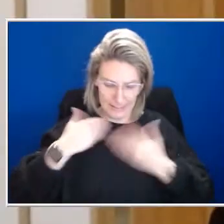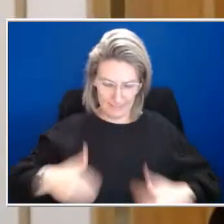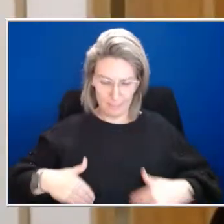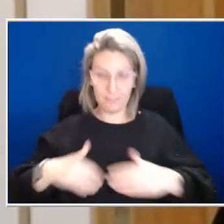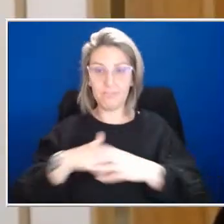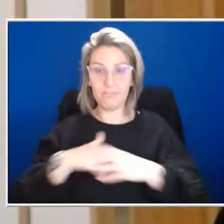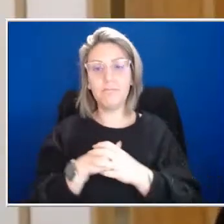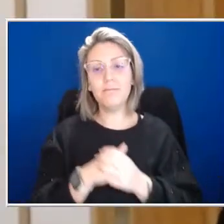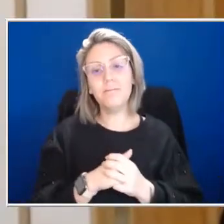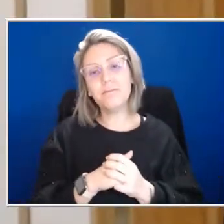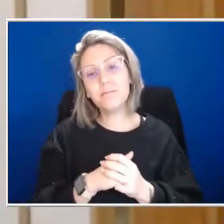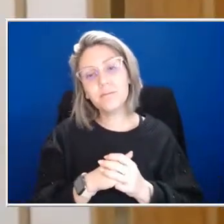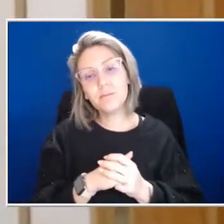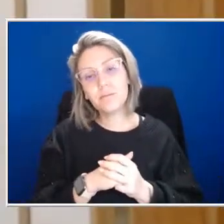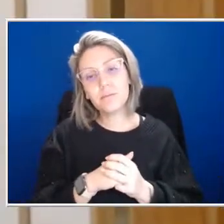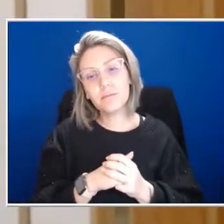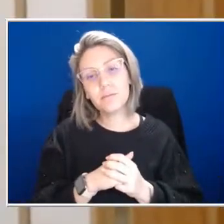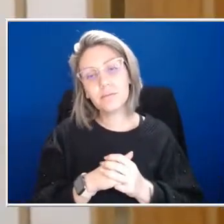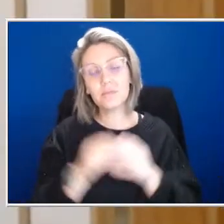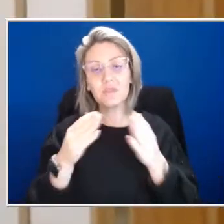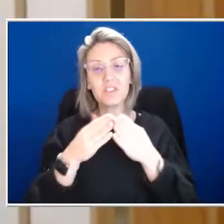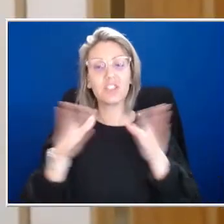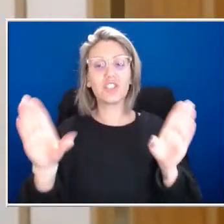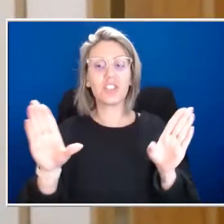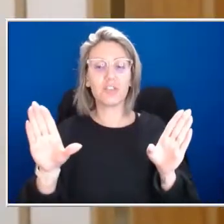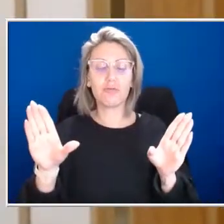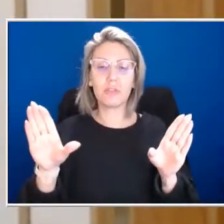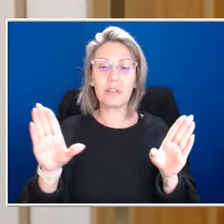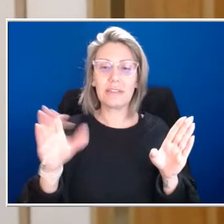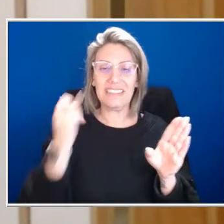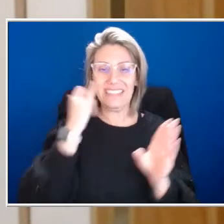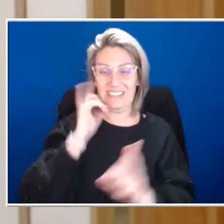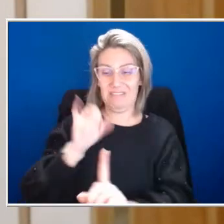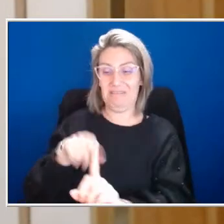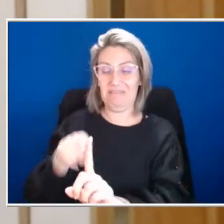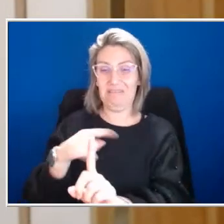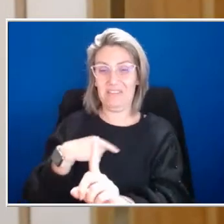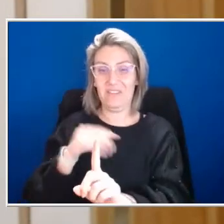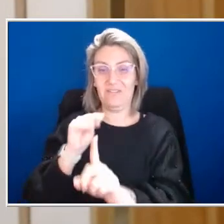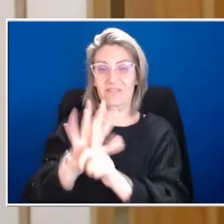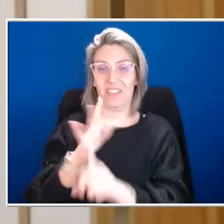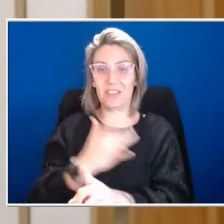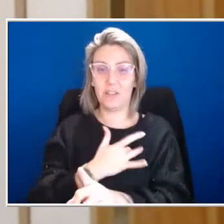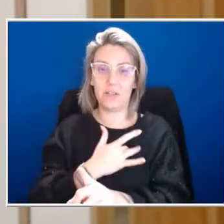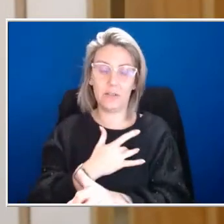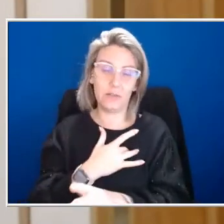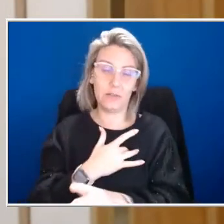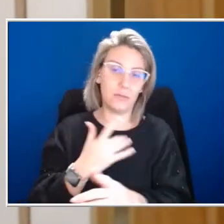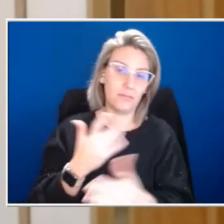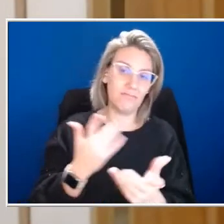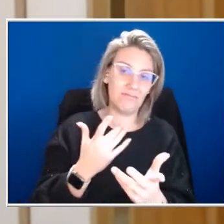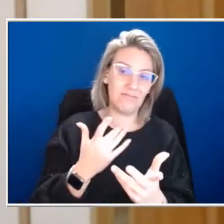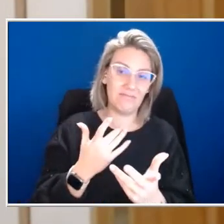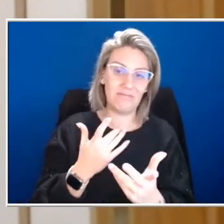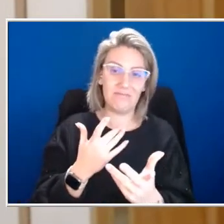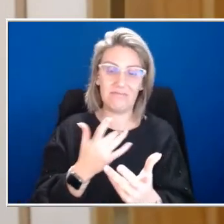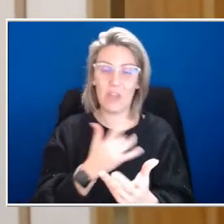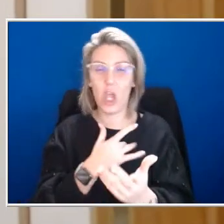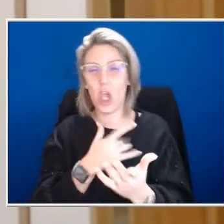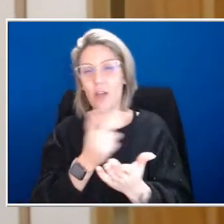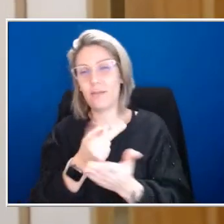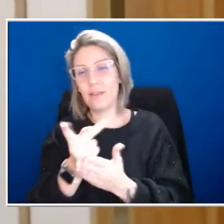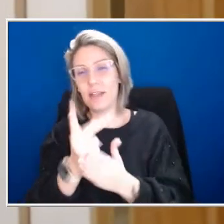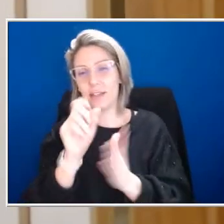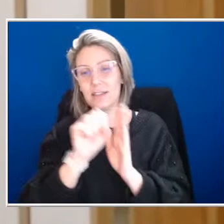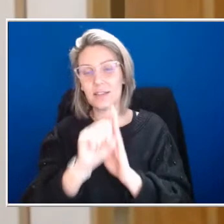Yes. So generally speaking, if amyloidosis affects the heart, they have heart failure symptoms, which will